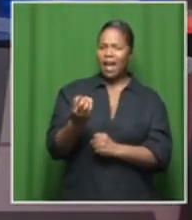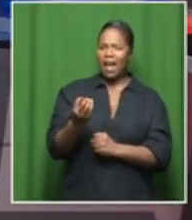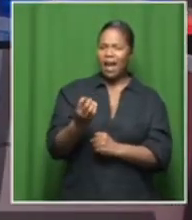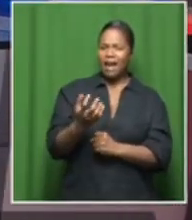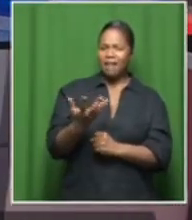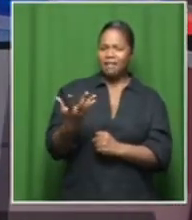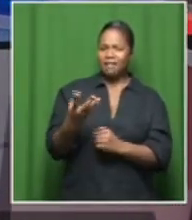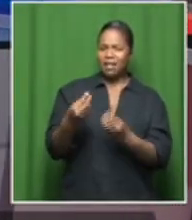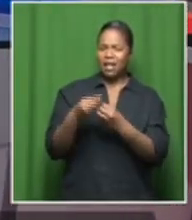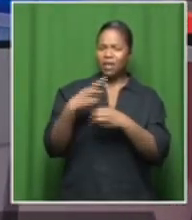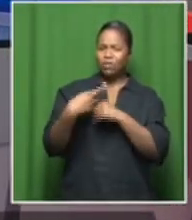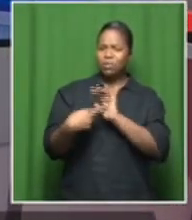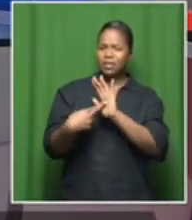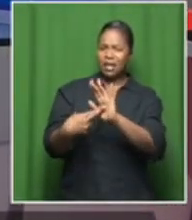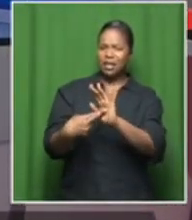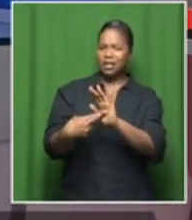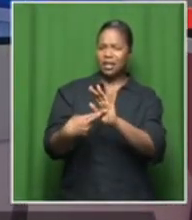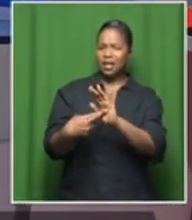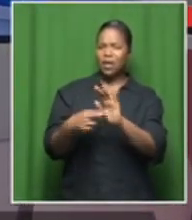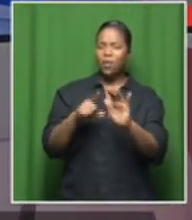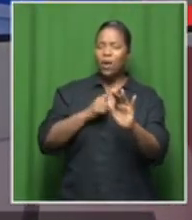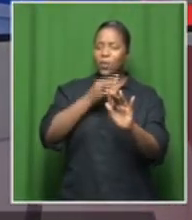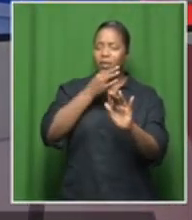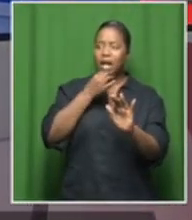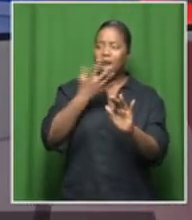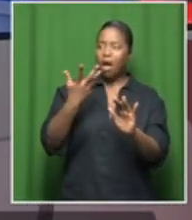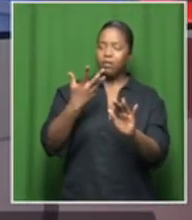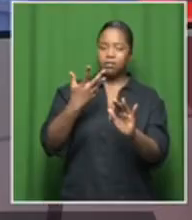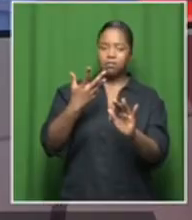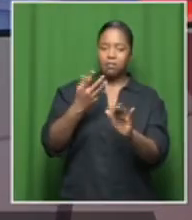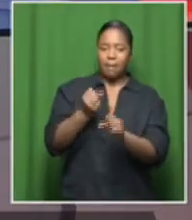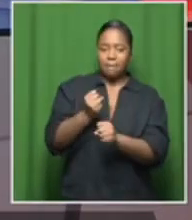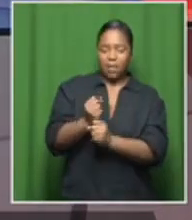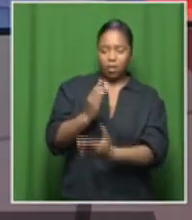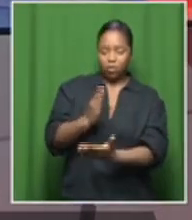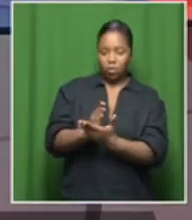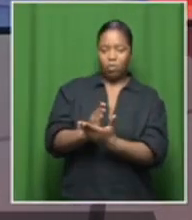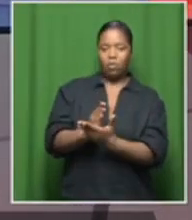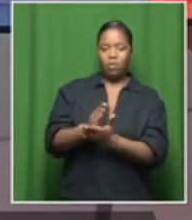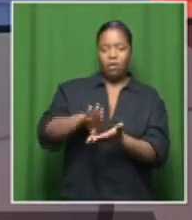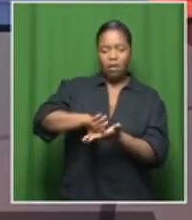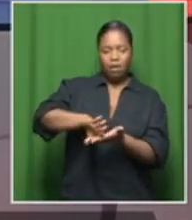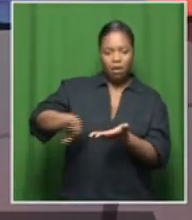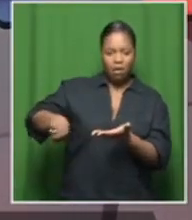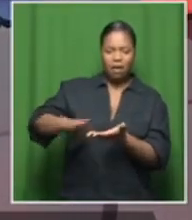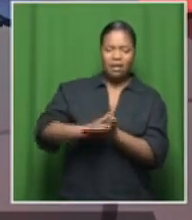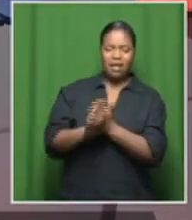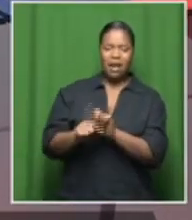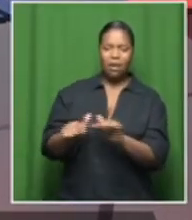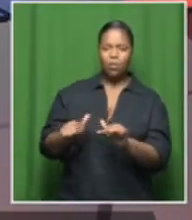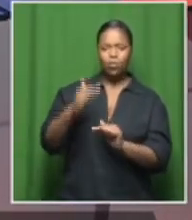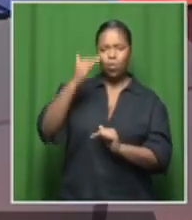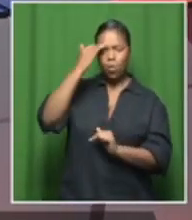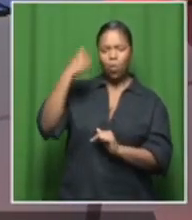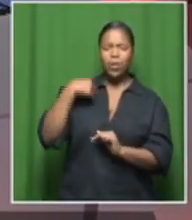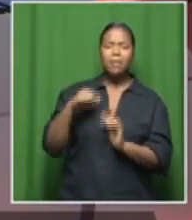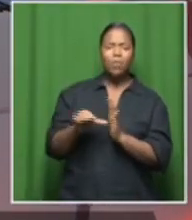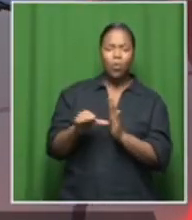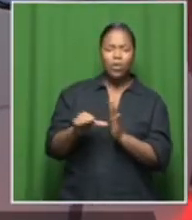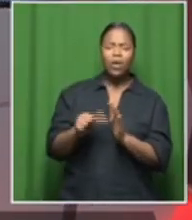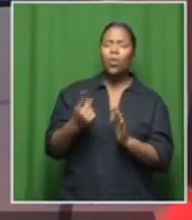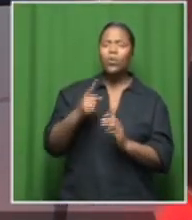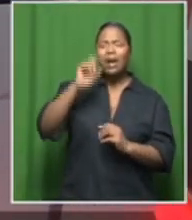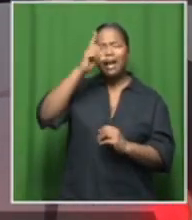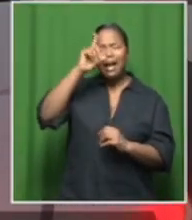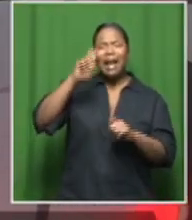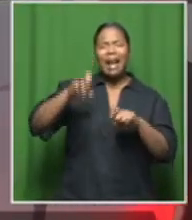agency, representation, and also just that human dignity and acknowledgement, to be seen, heard, and to know that we matter. That's what comes to the fore. You're